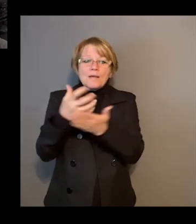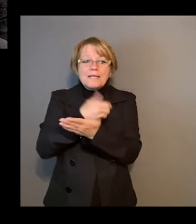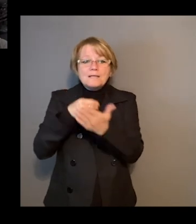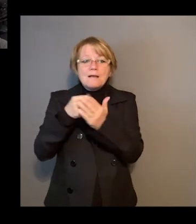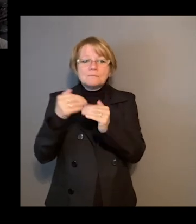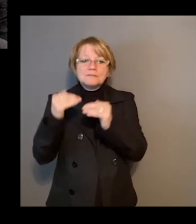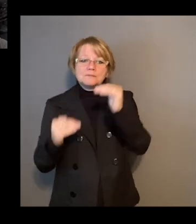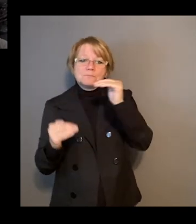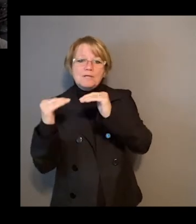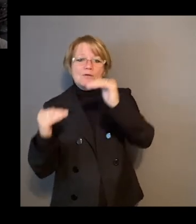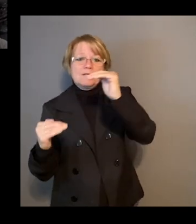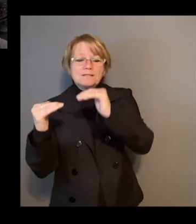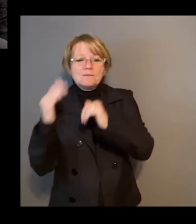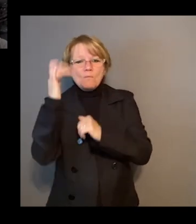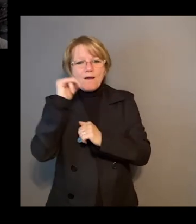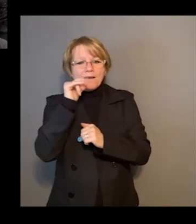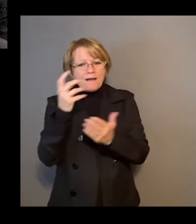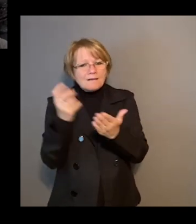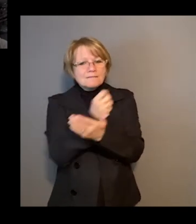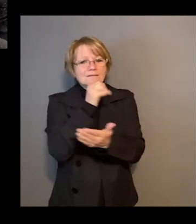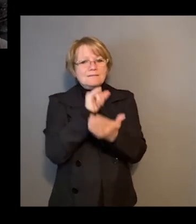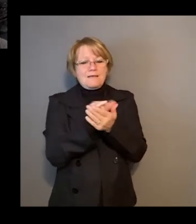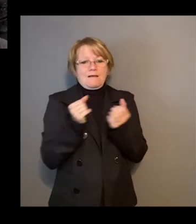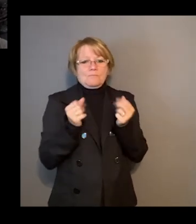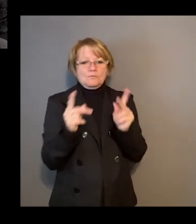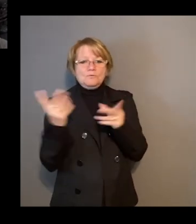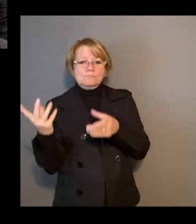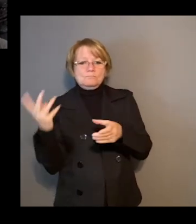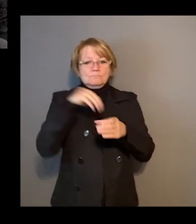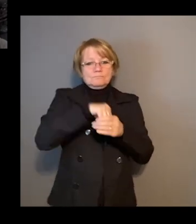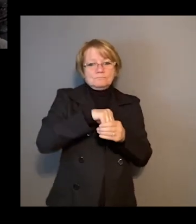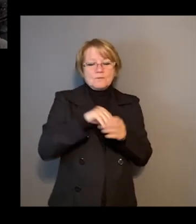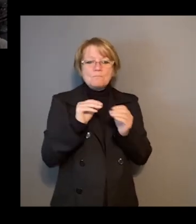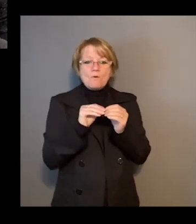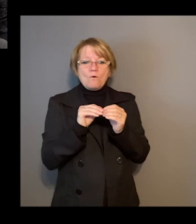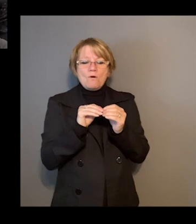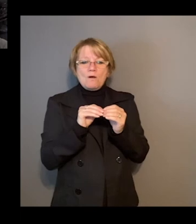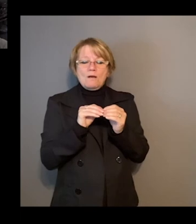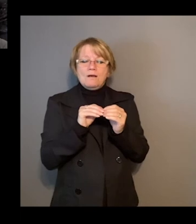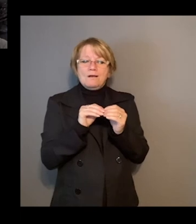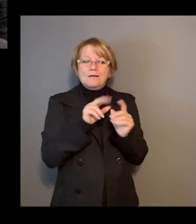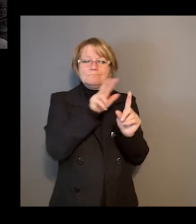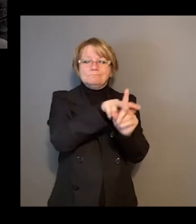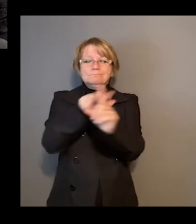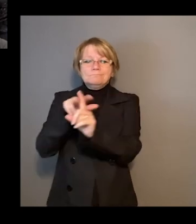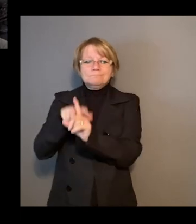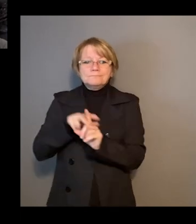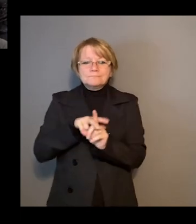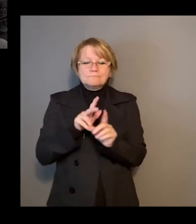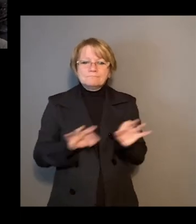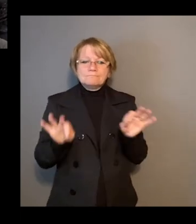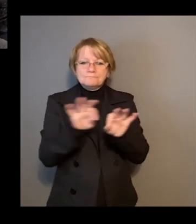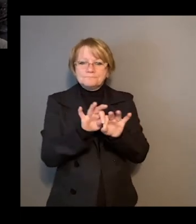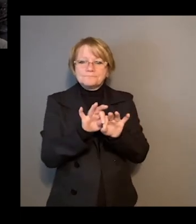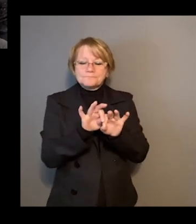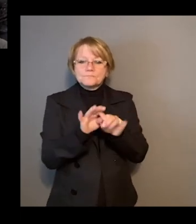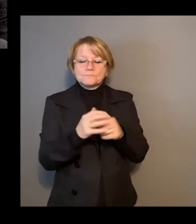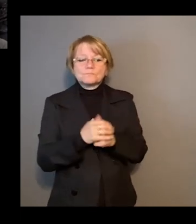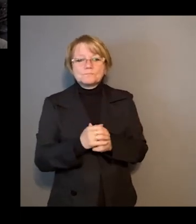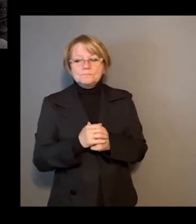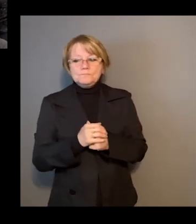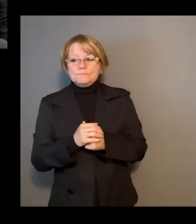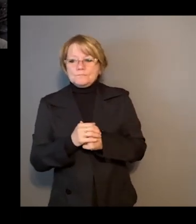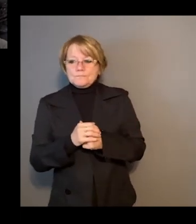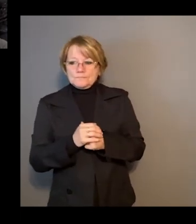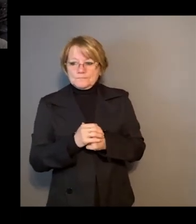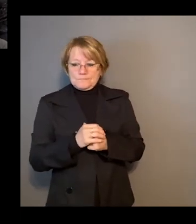make your curriculum and instruction more meaningful. And I have students who have, you know, taken the easy way out